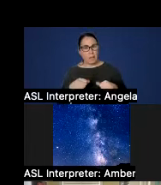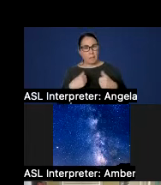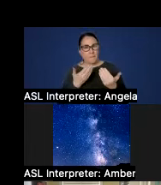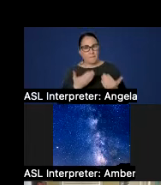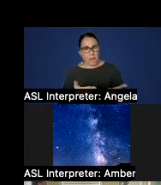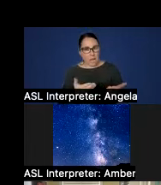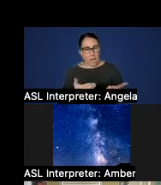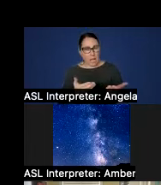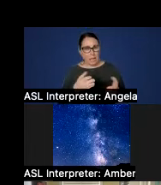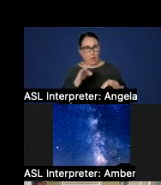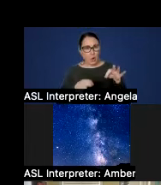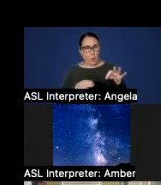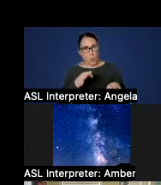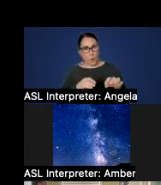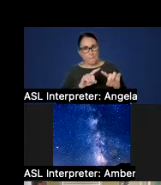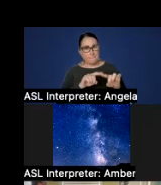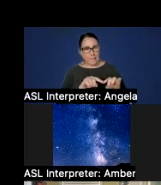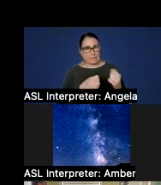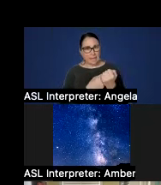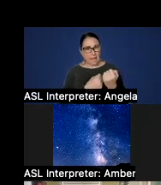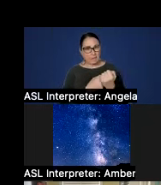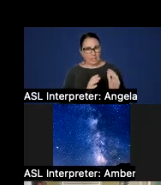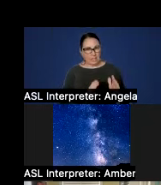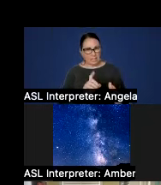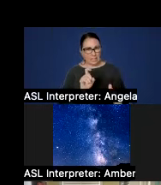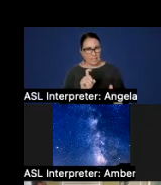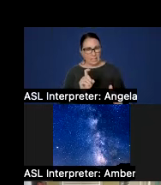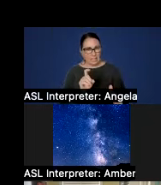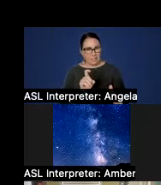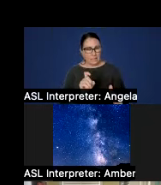a court-based advocate?